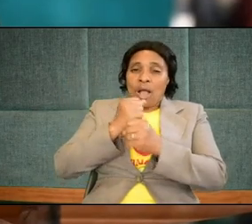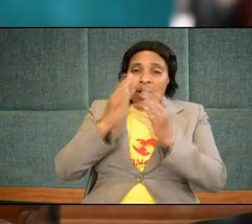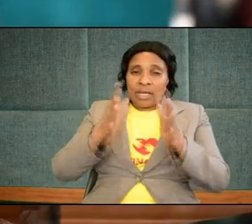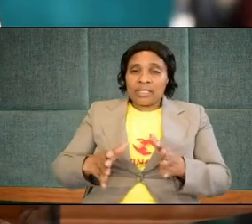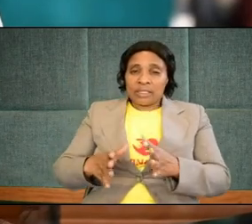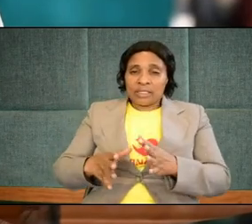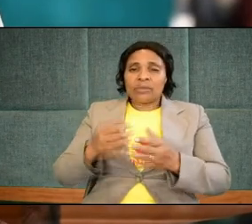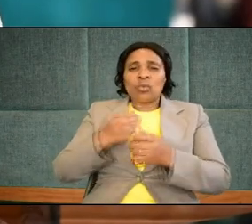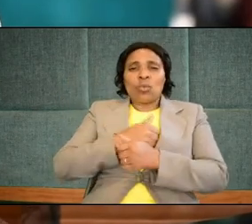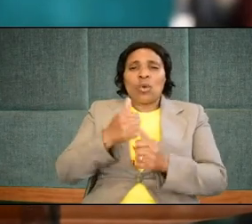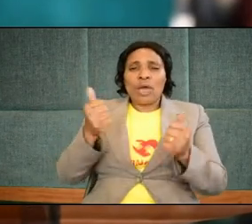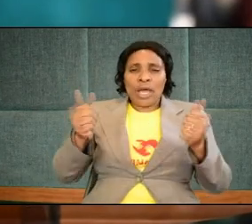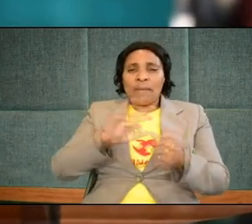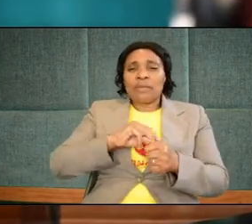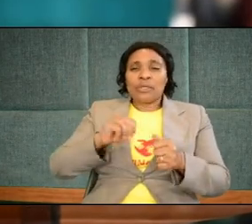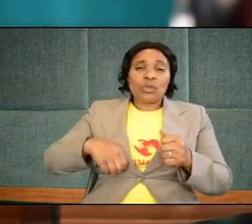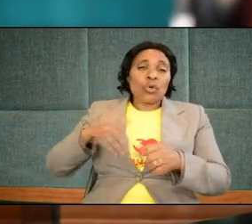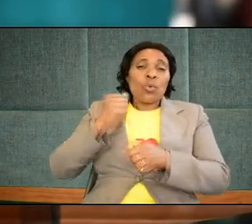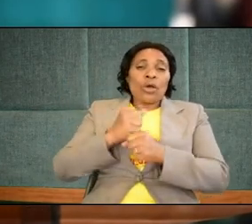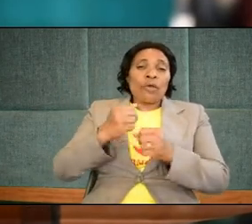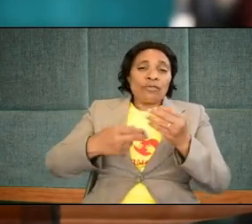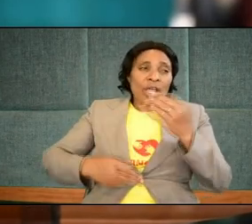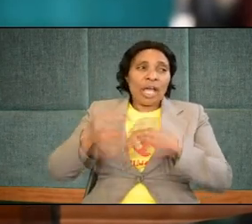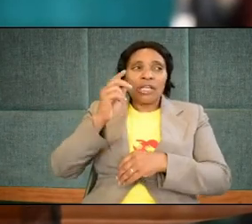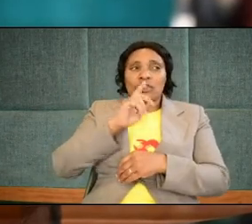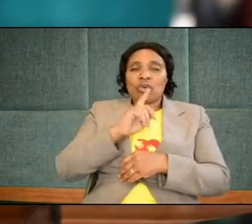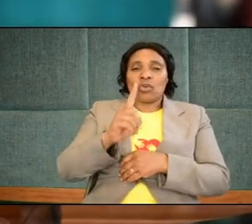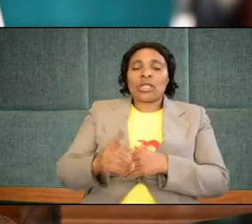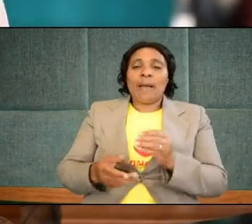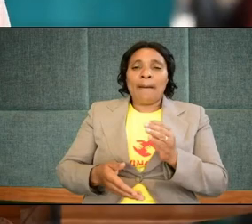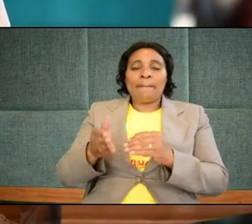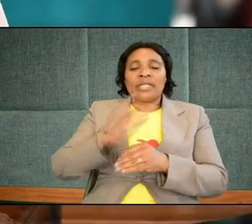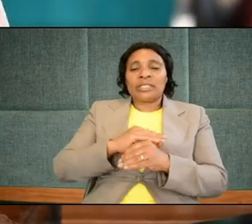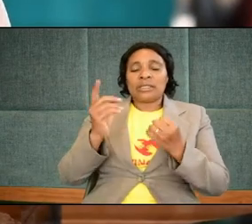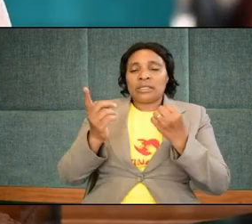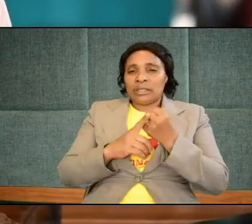conducted, is missionary work of the highest order," found in page 6.